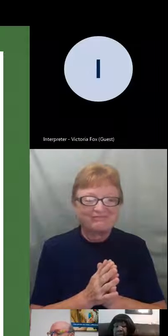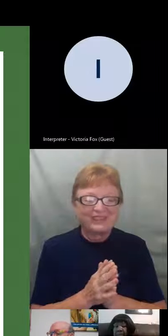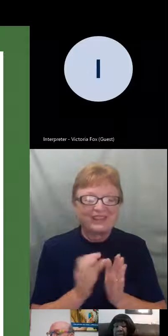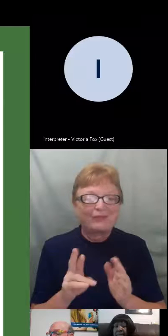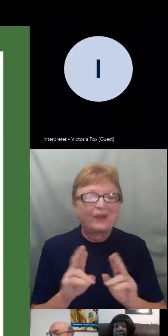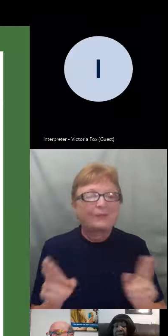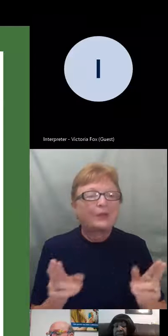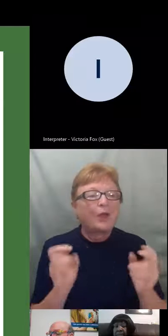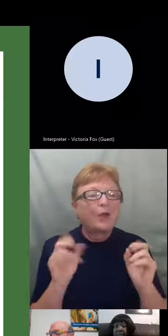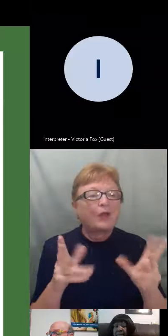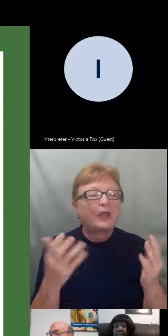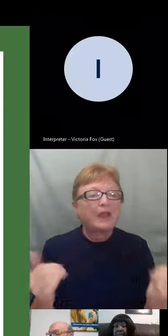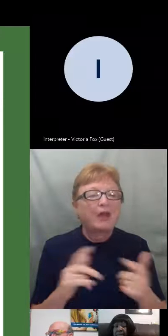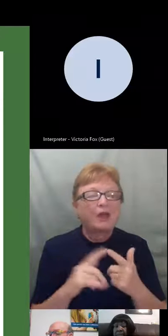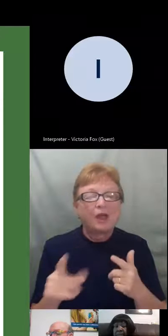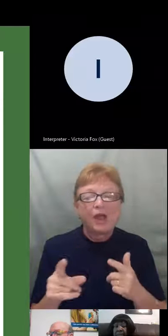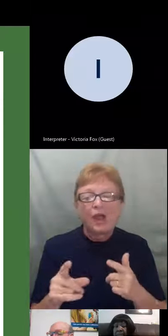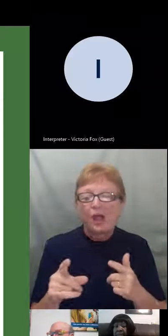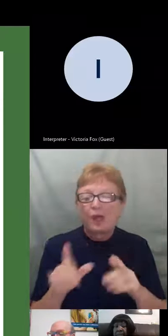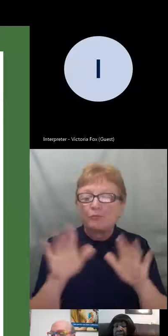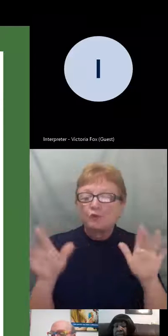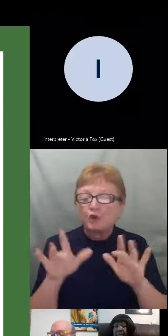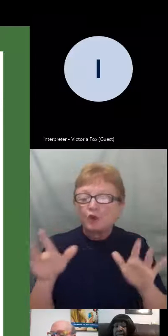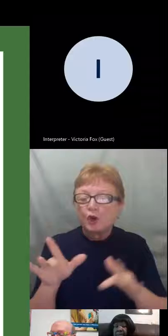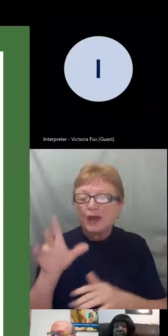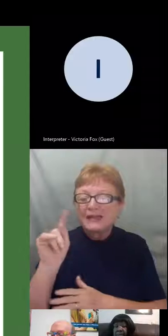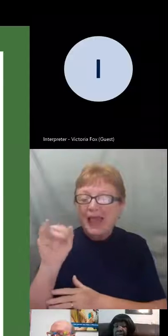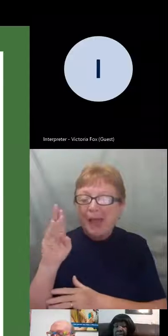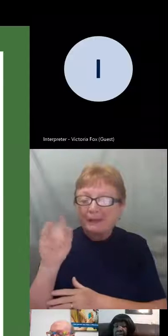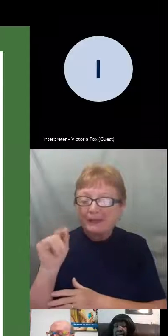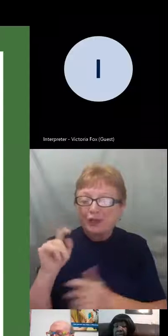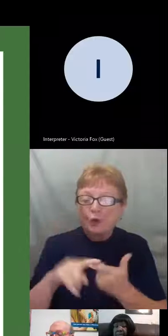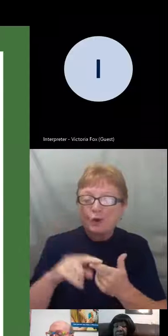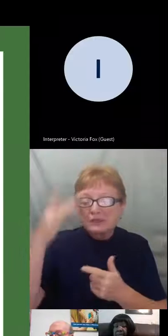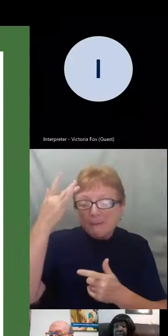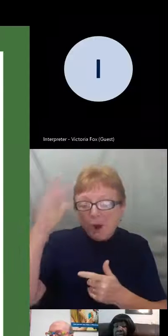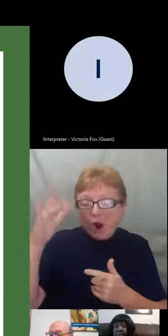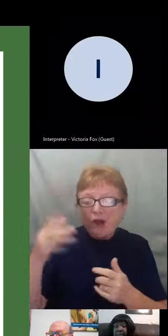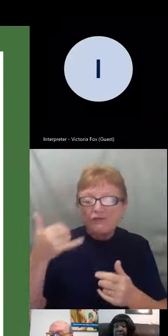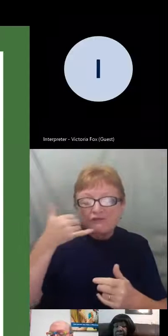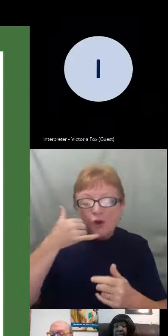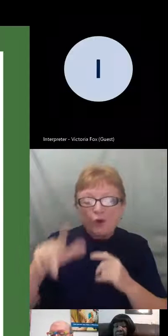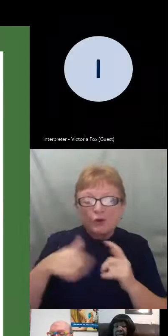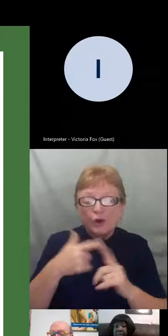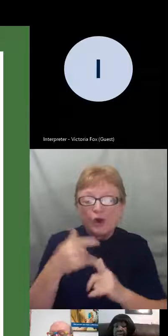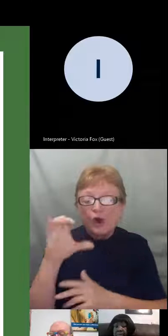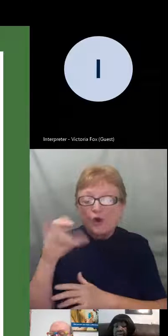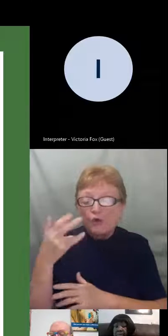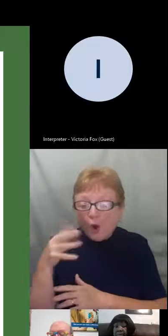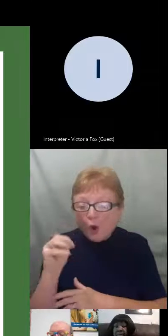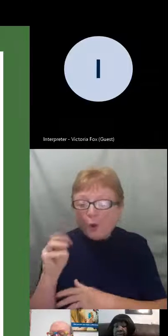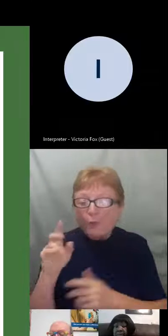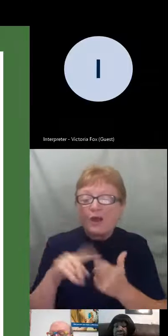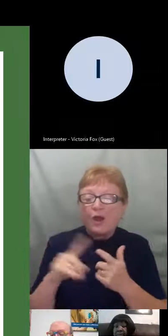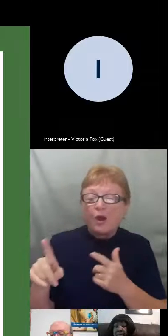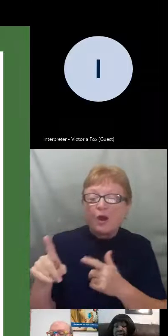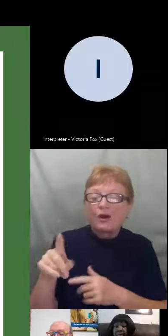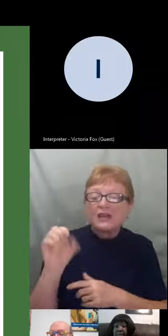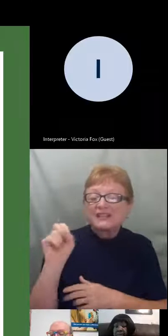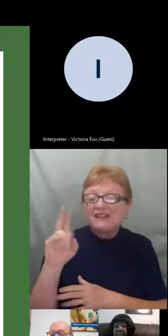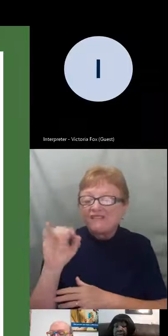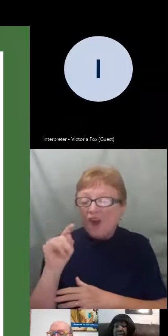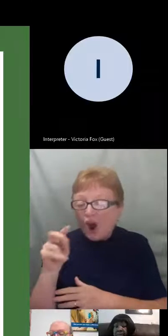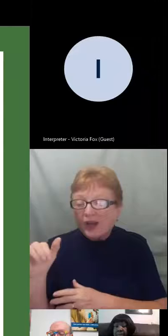On a computer, tablet, or smartphone, you would use a browser like Chrome, Safari, or Edge and type into the